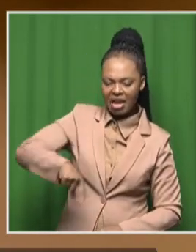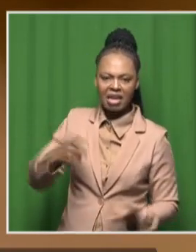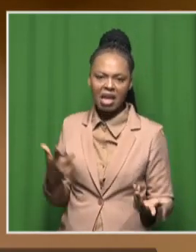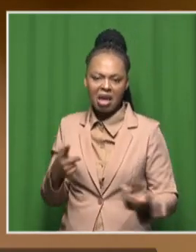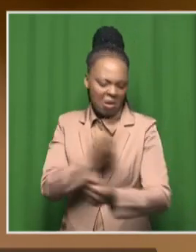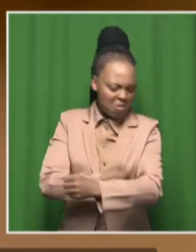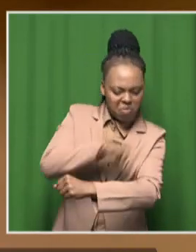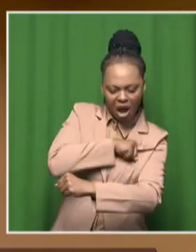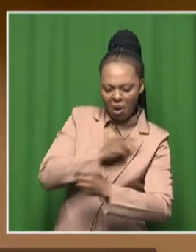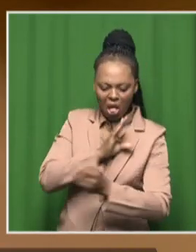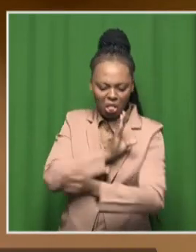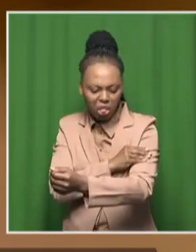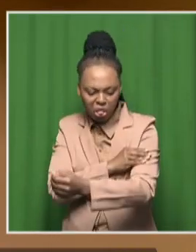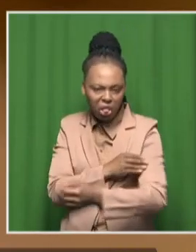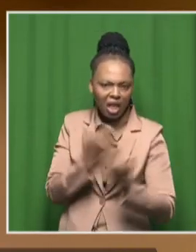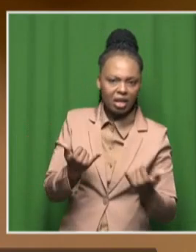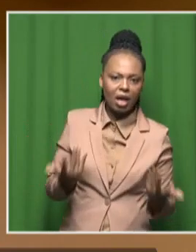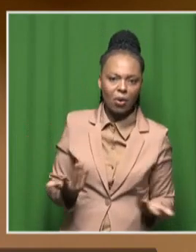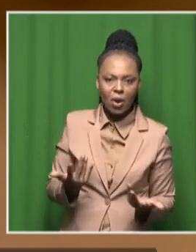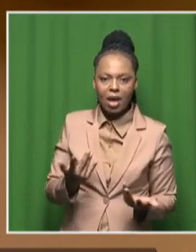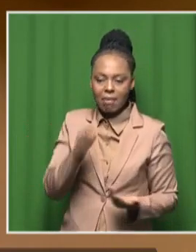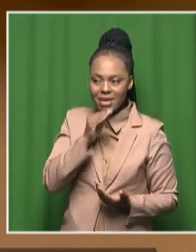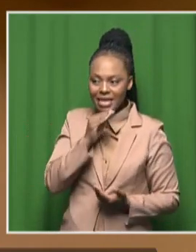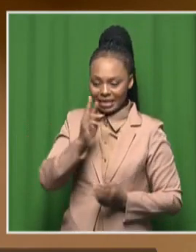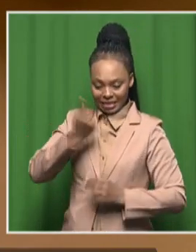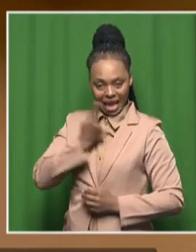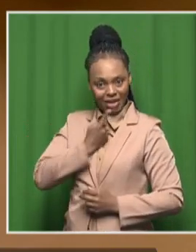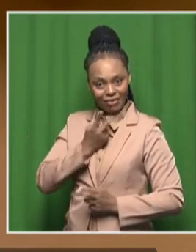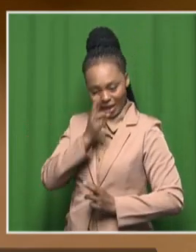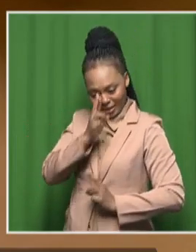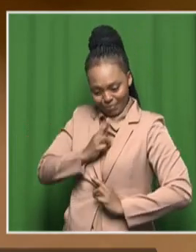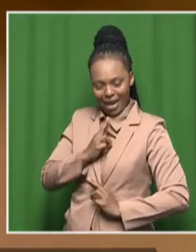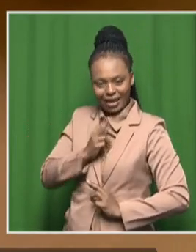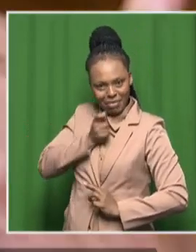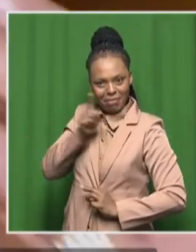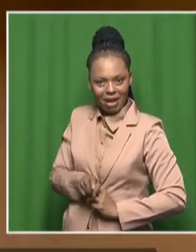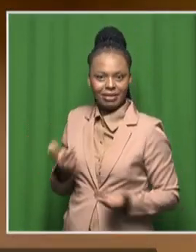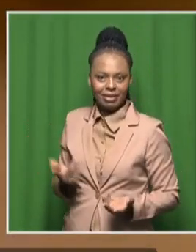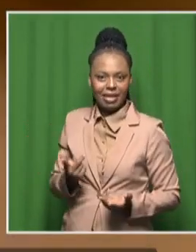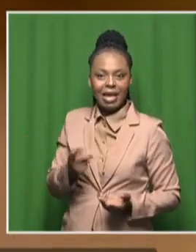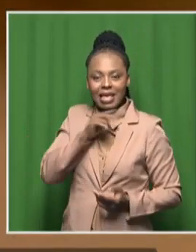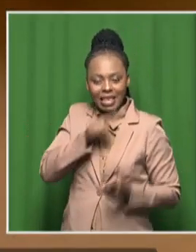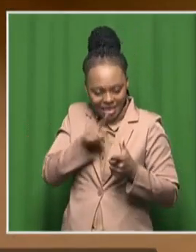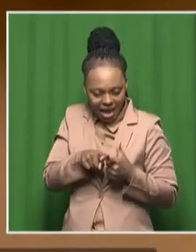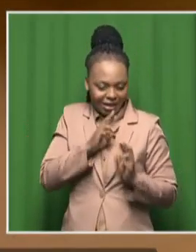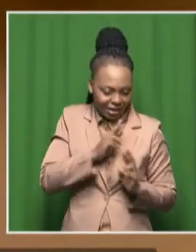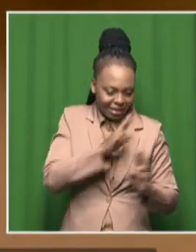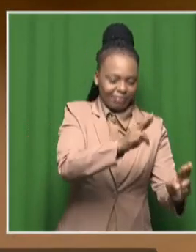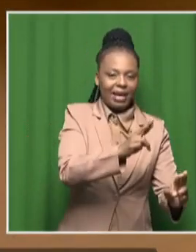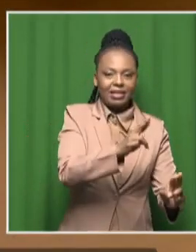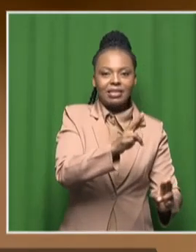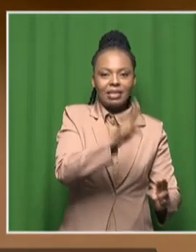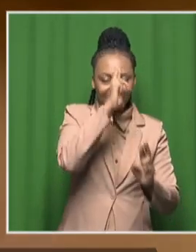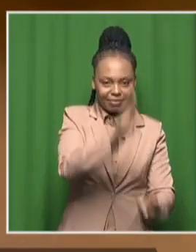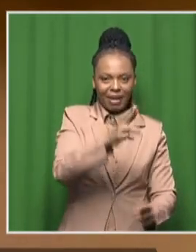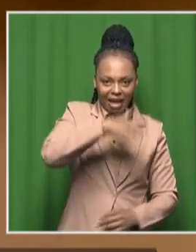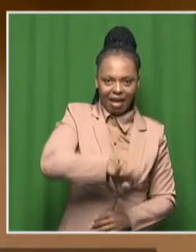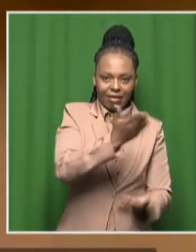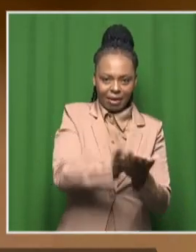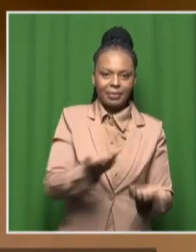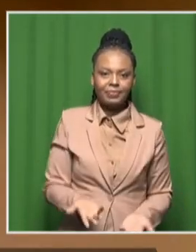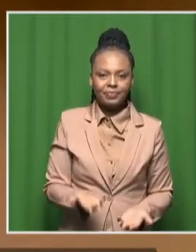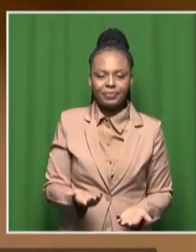respect. Self-respect comes first. Respect for others then engenders respect for the